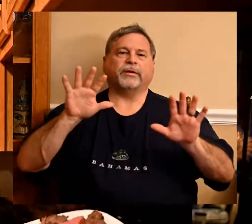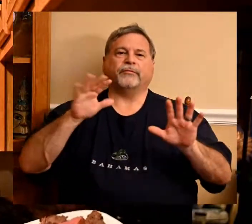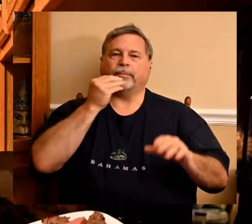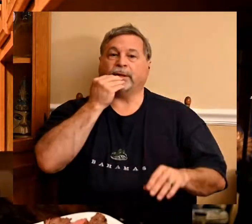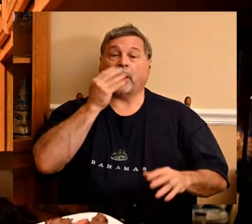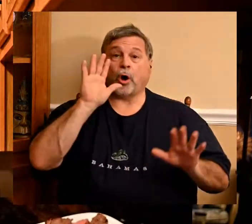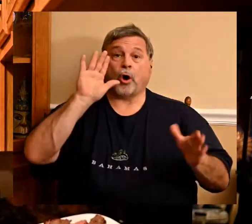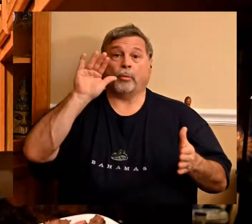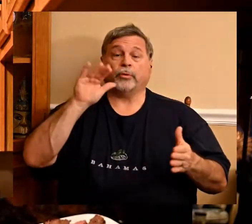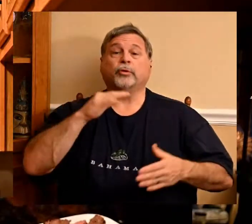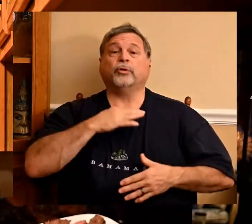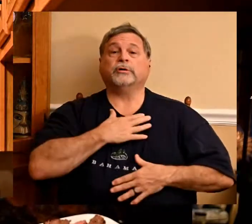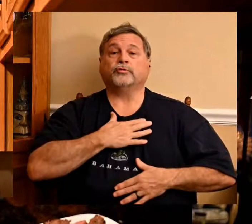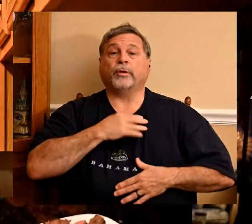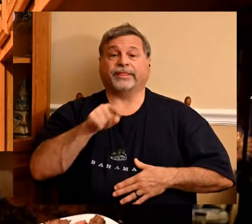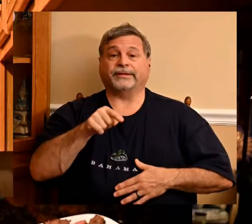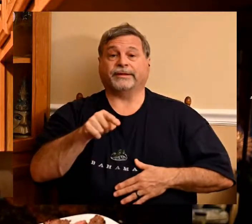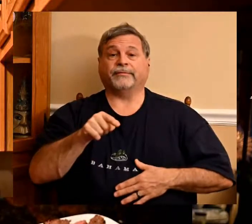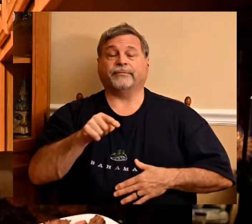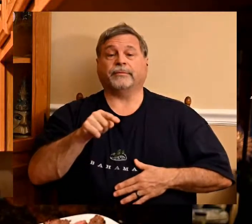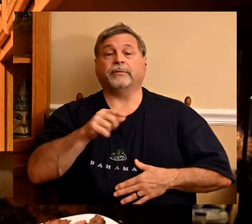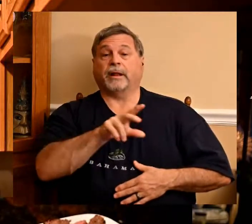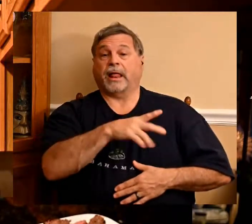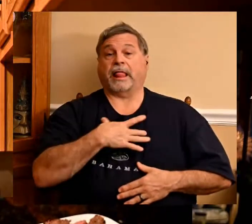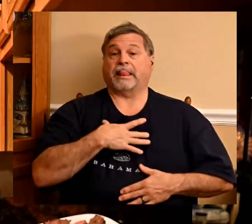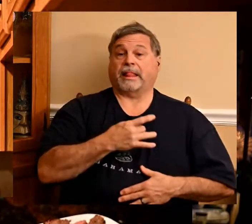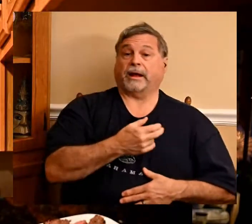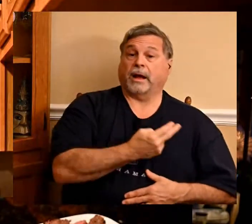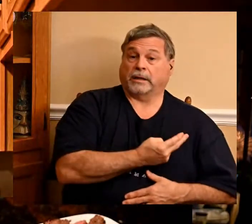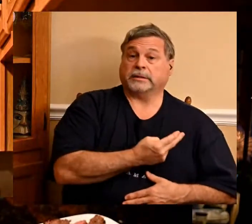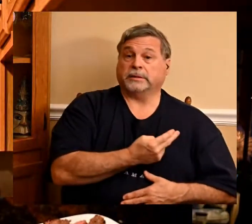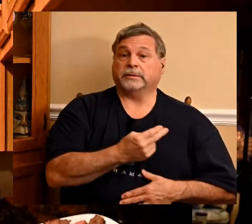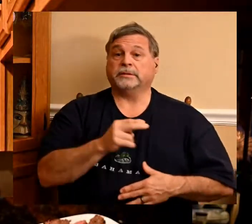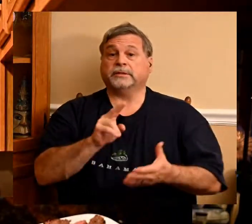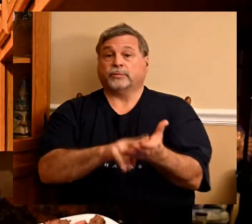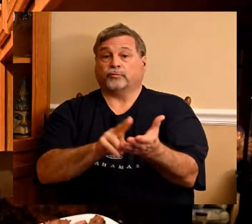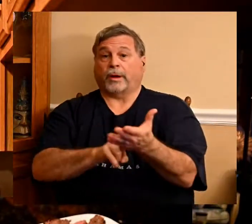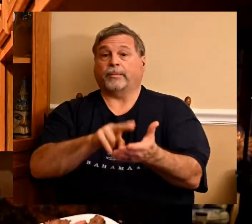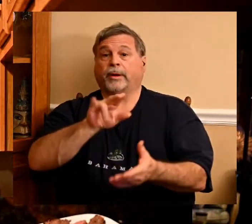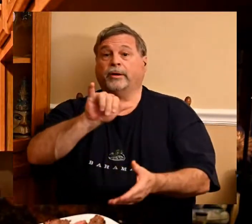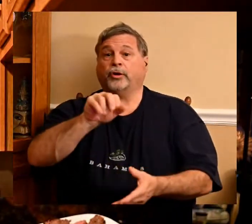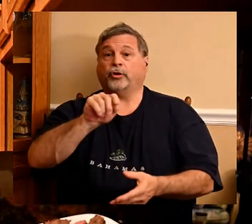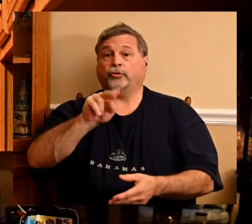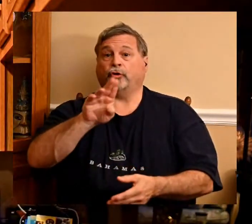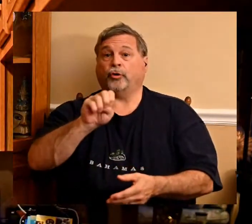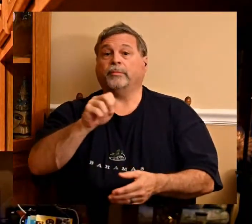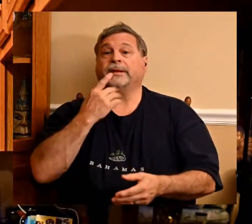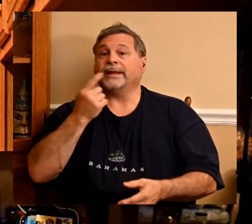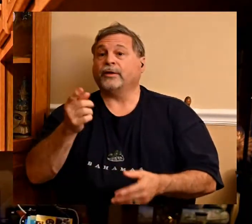you've enjoyed this. If you do, please like us, subscribe on YouTube, tell